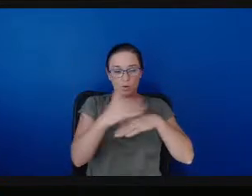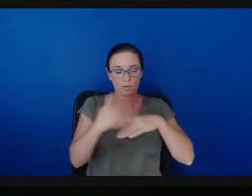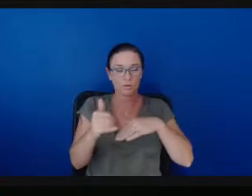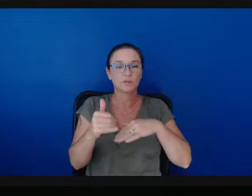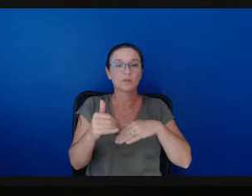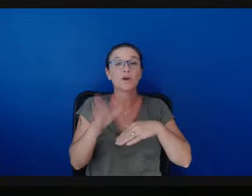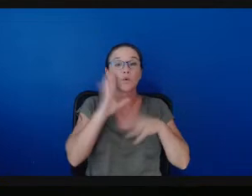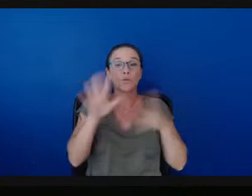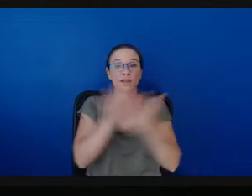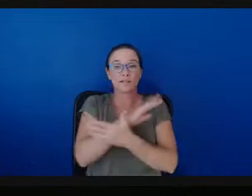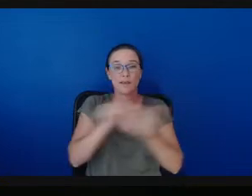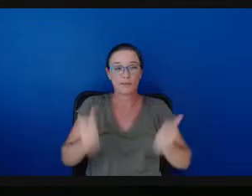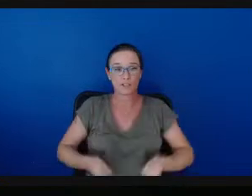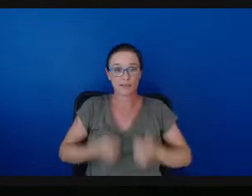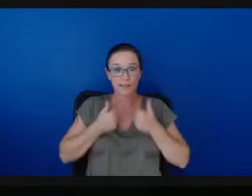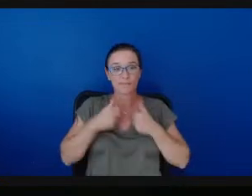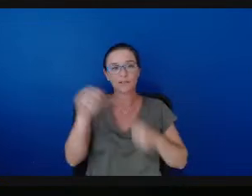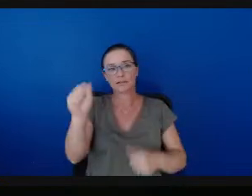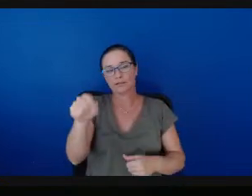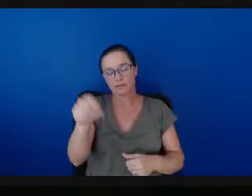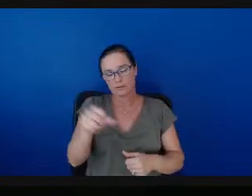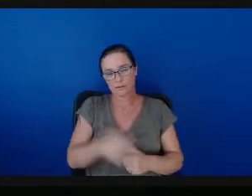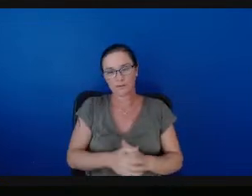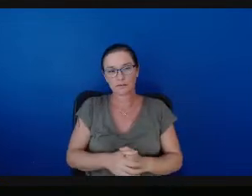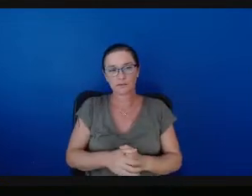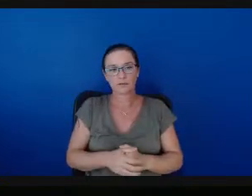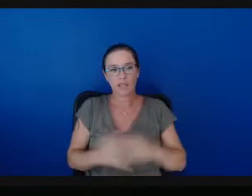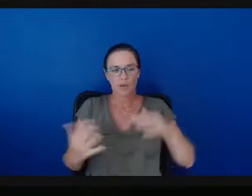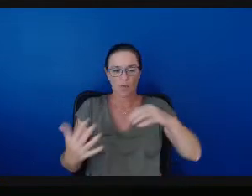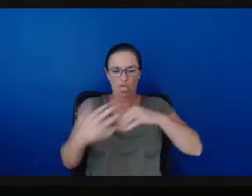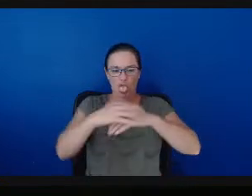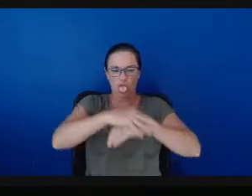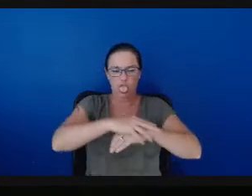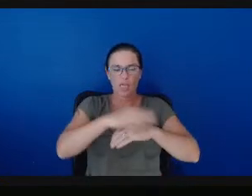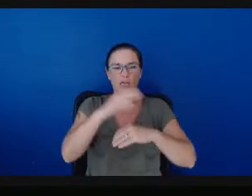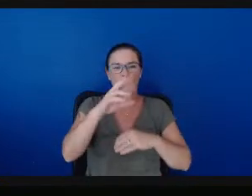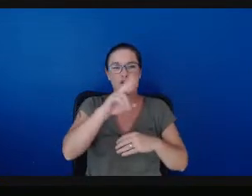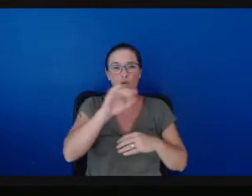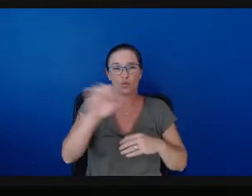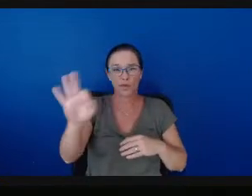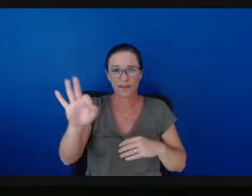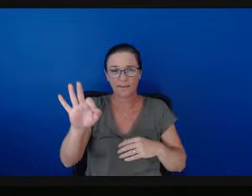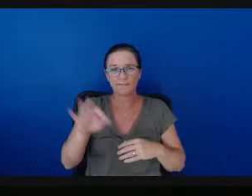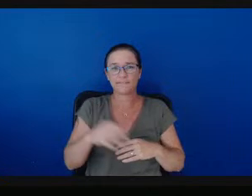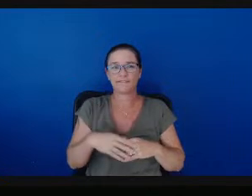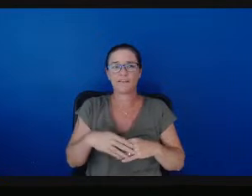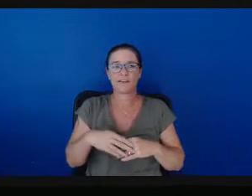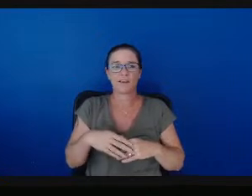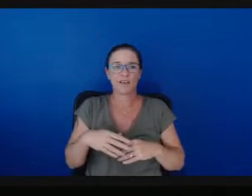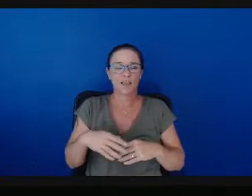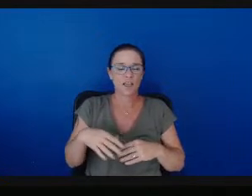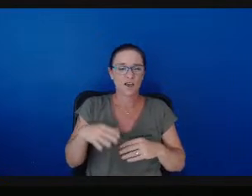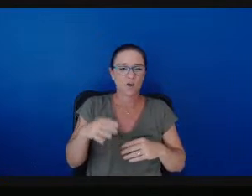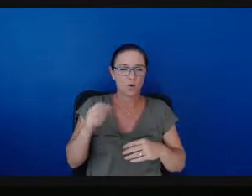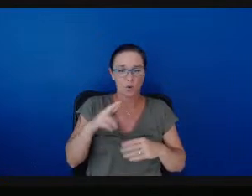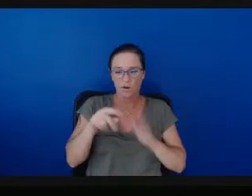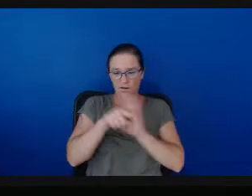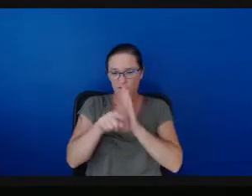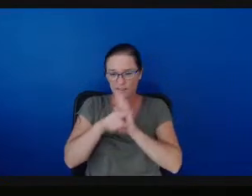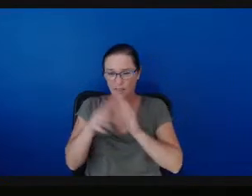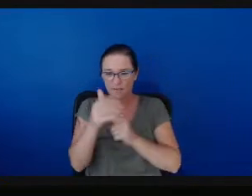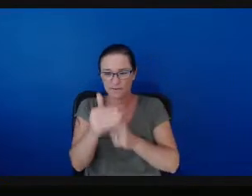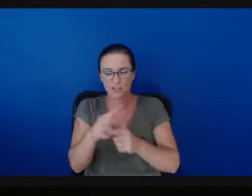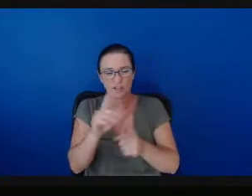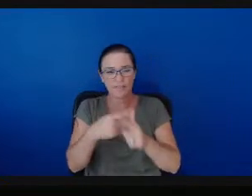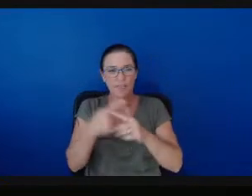answer. If there's a reef, it'll bury the reef. If there's fish in the reef, it'll cook those fish, and you'll see them floating on the surface after that happens.